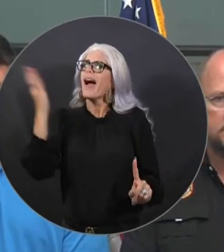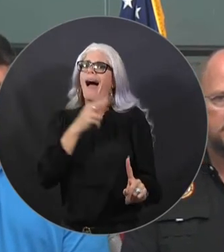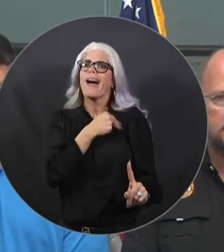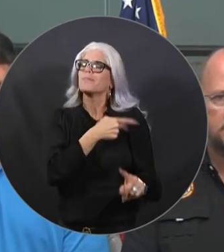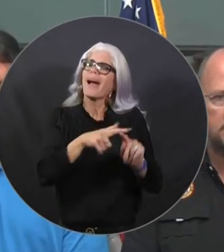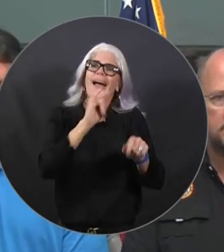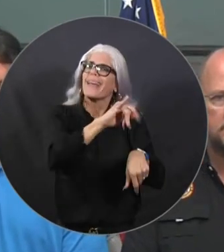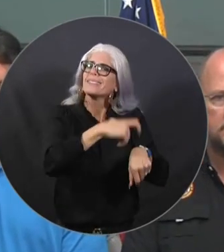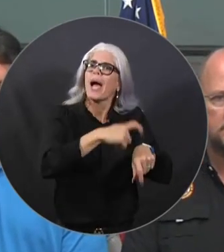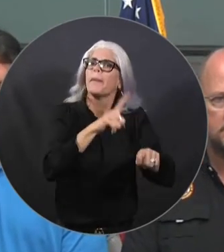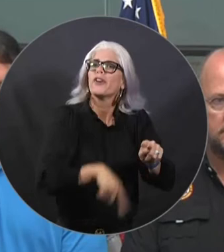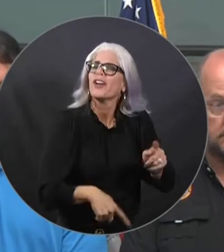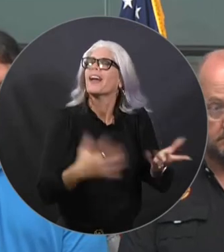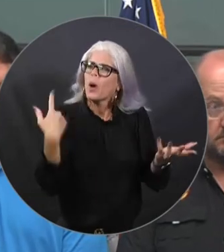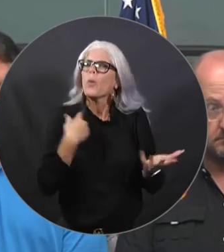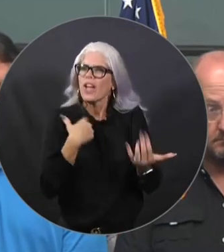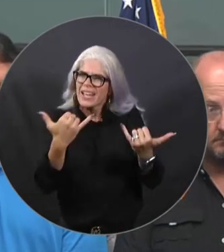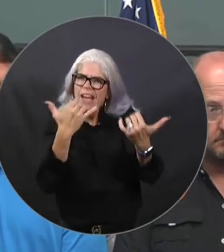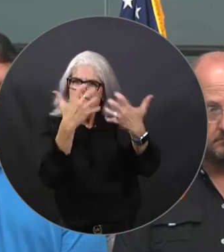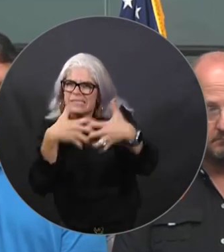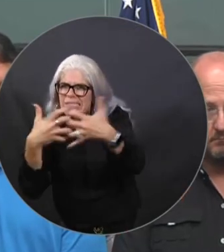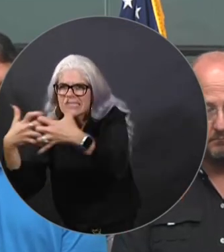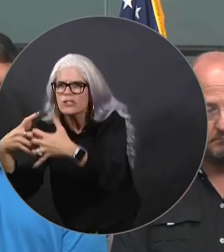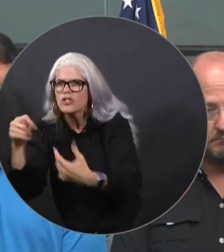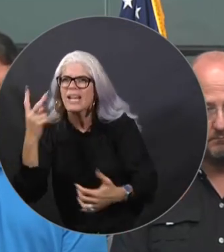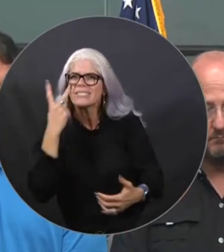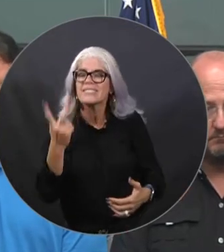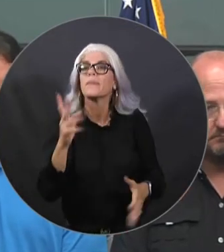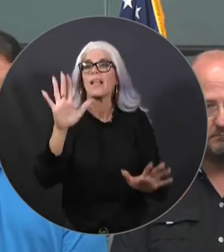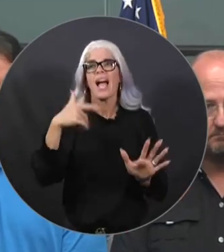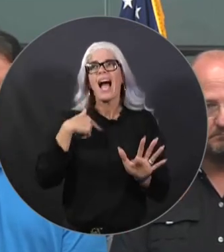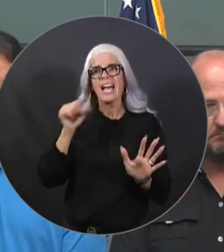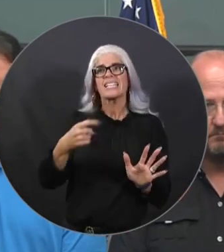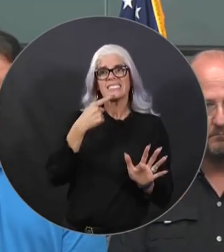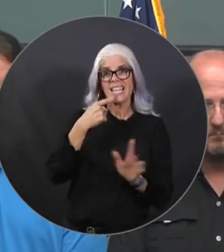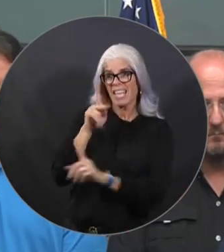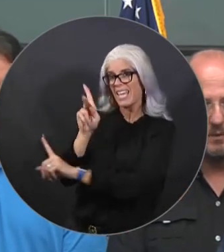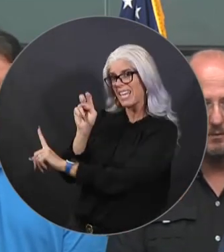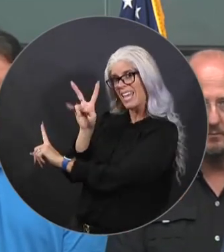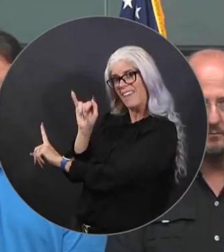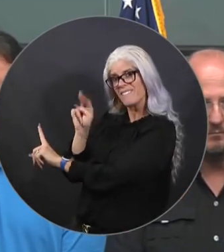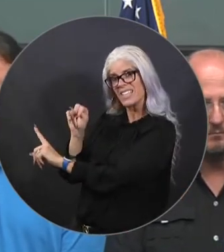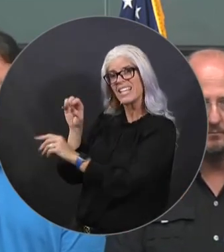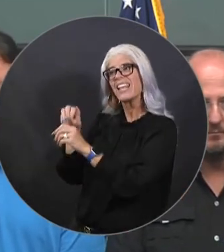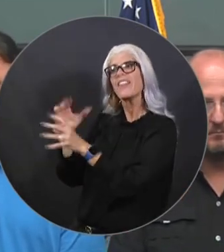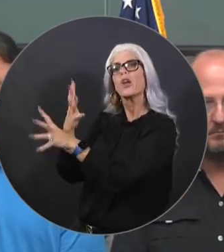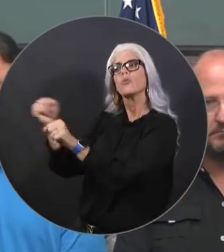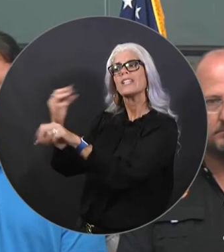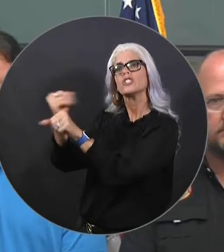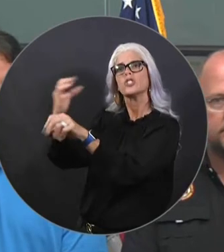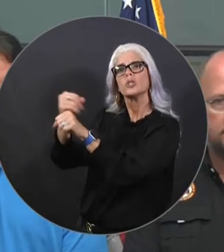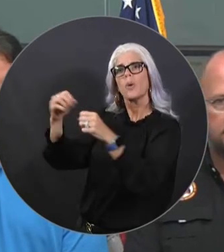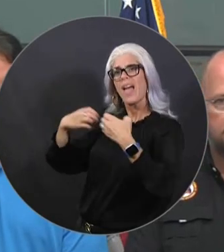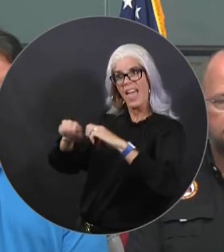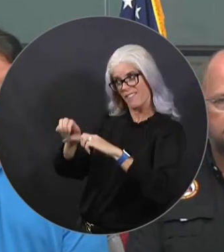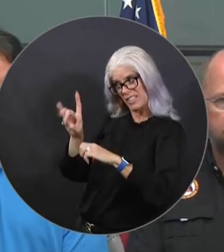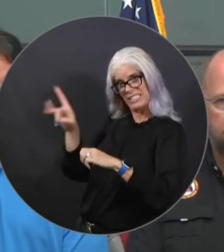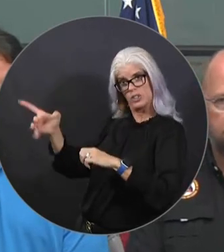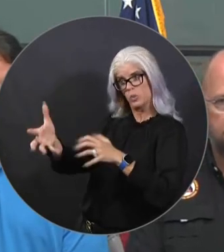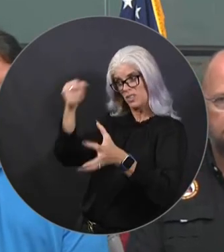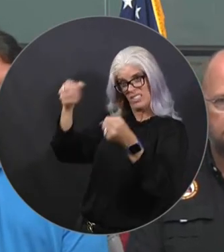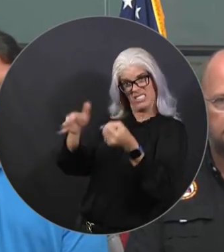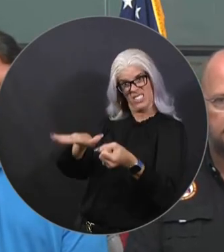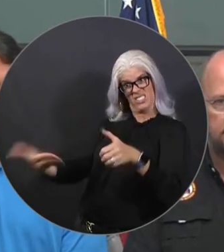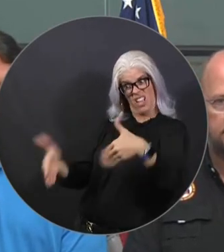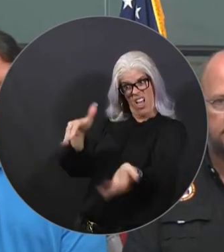But I can say, I think, Kevin, there's not been in these rescue efforts, deceased people found as of